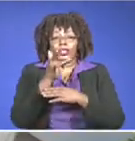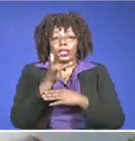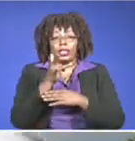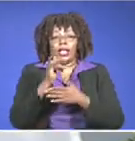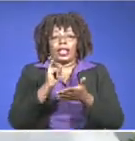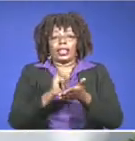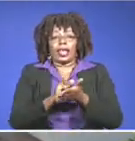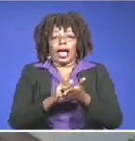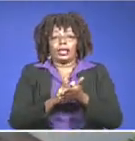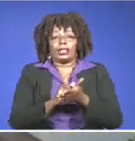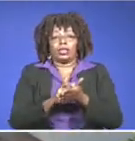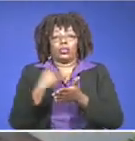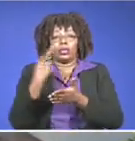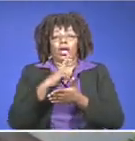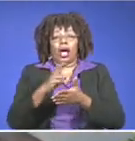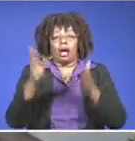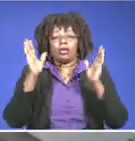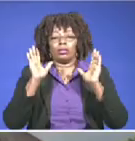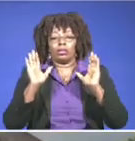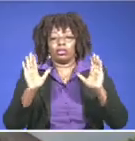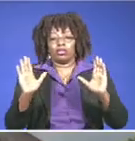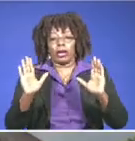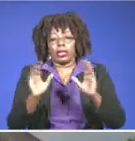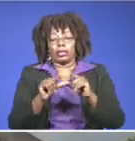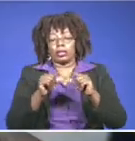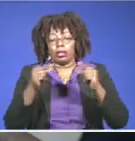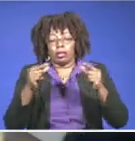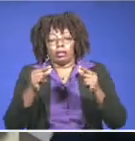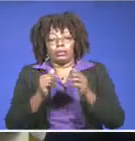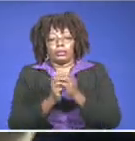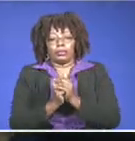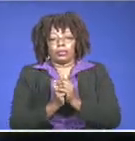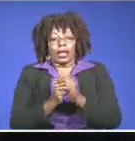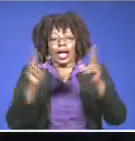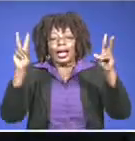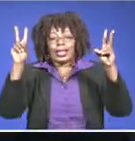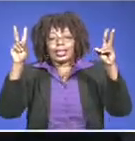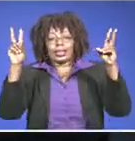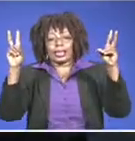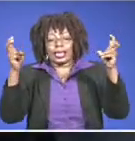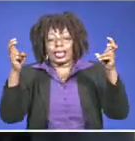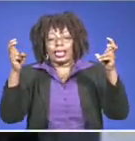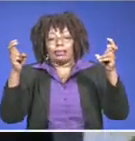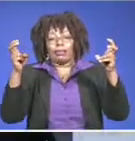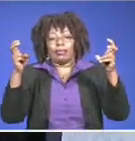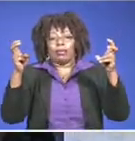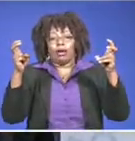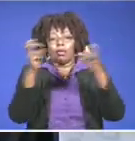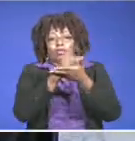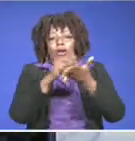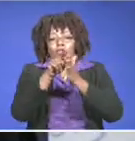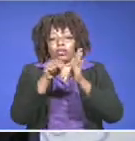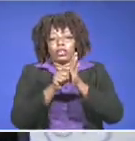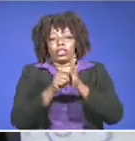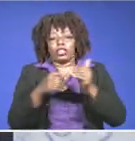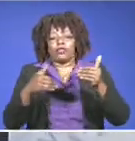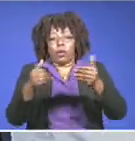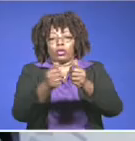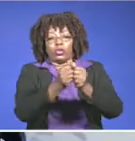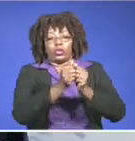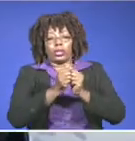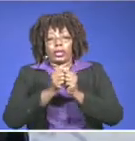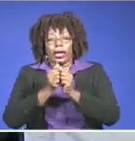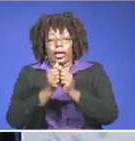we want to feel that we're great. In fact, the theme of our graduation ceremony is forward together in pursuit